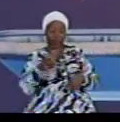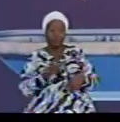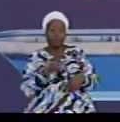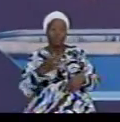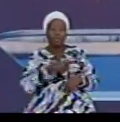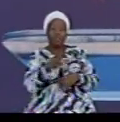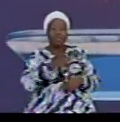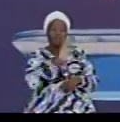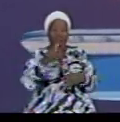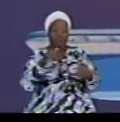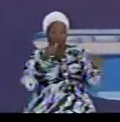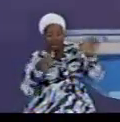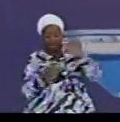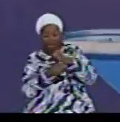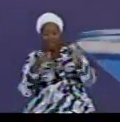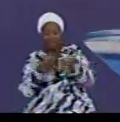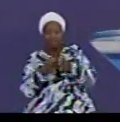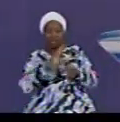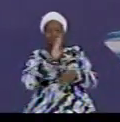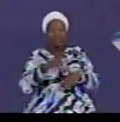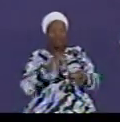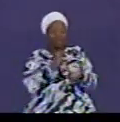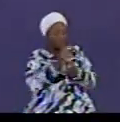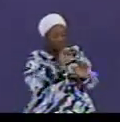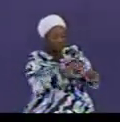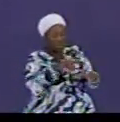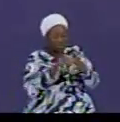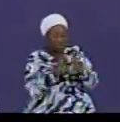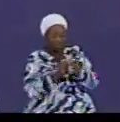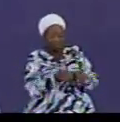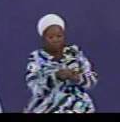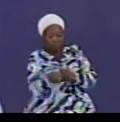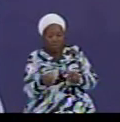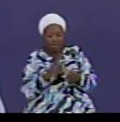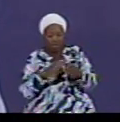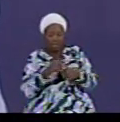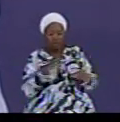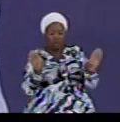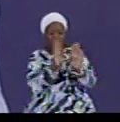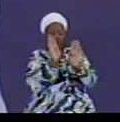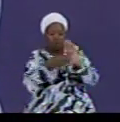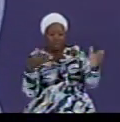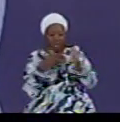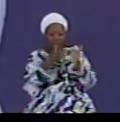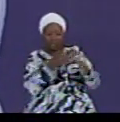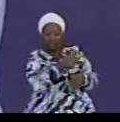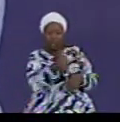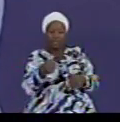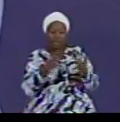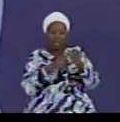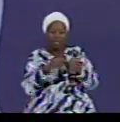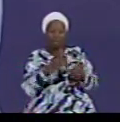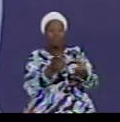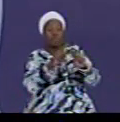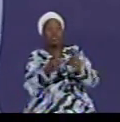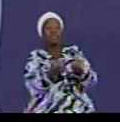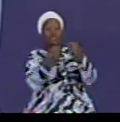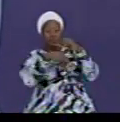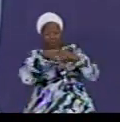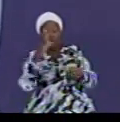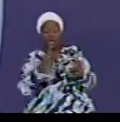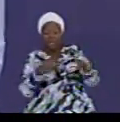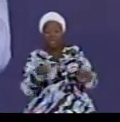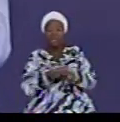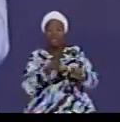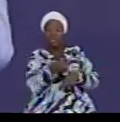didn't hide it. They didn't just stay in a corner. They didn't lock the doors against themselves. They came out, and as they